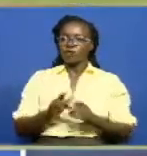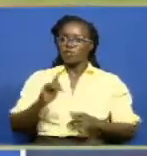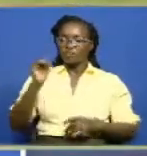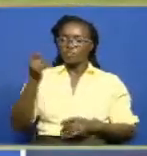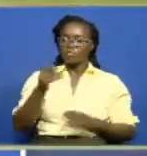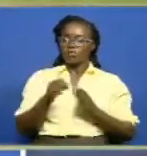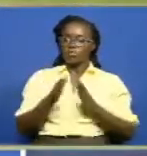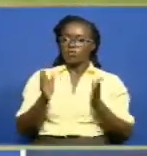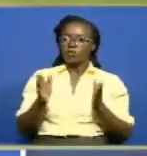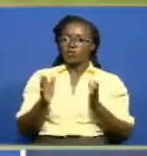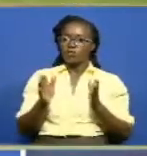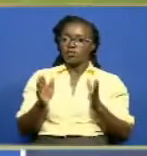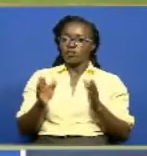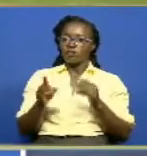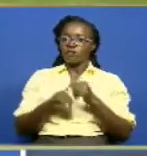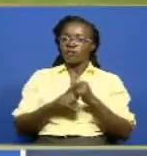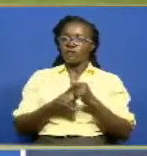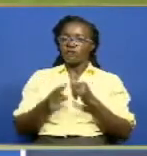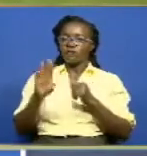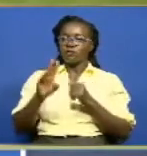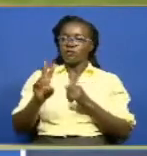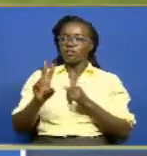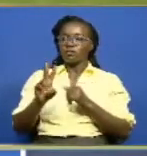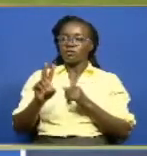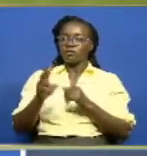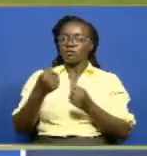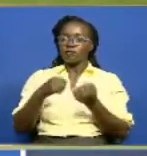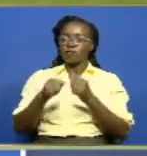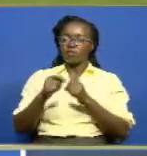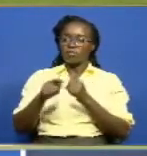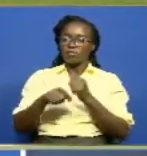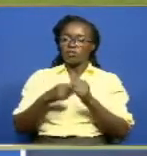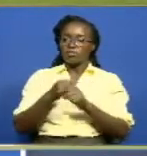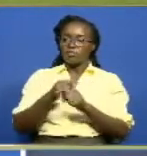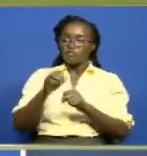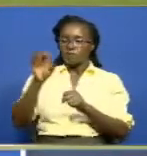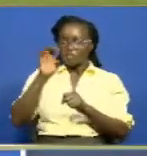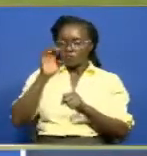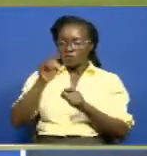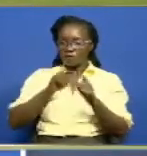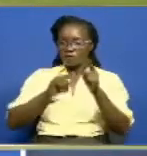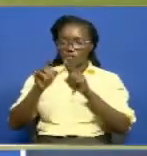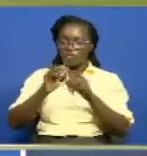Open is the 6th of 42 events on this year's European Tour calendar.